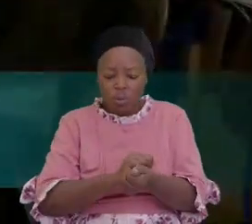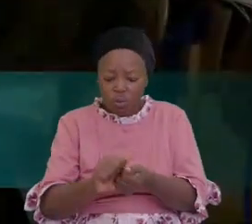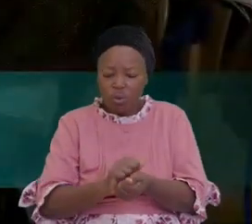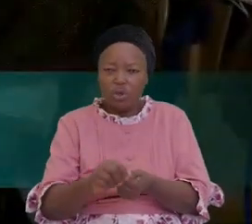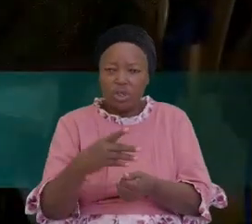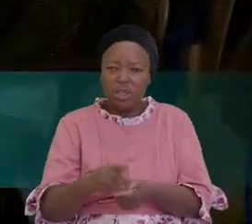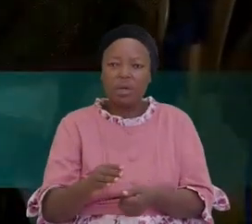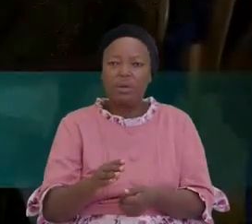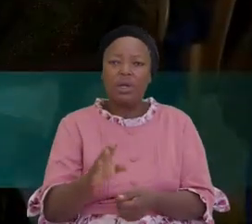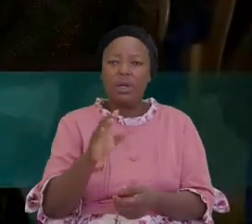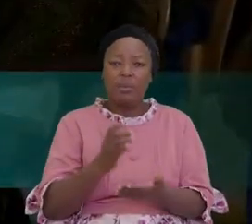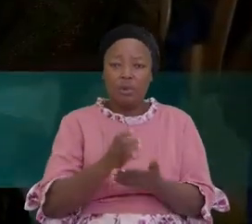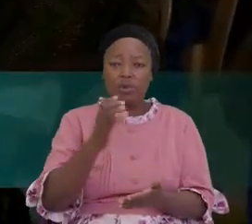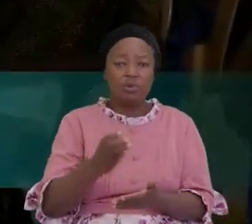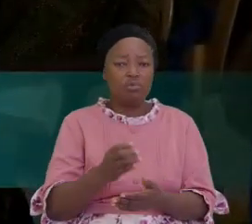thoroughly.